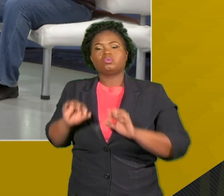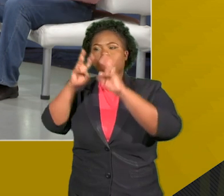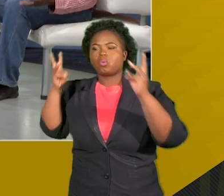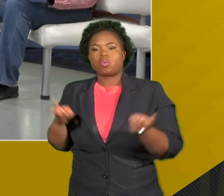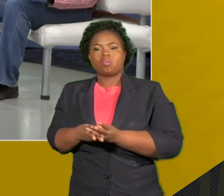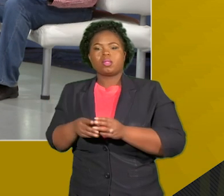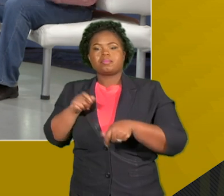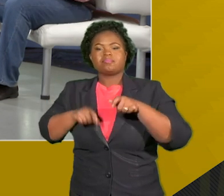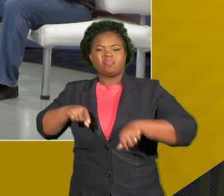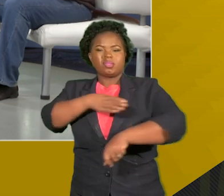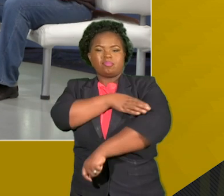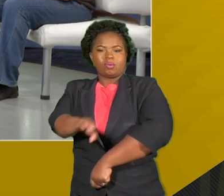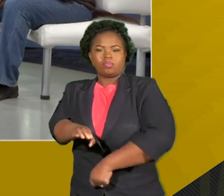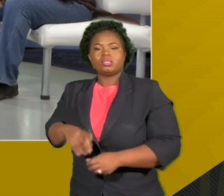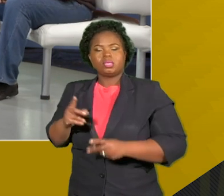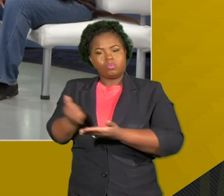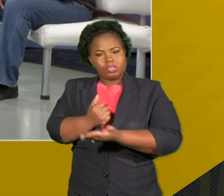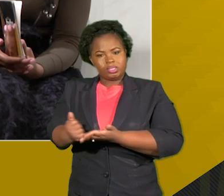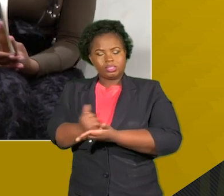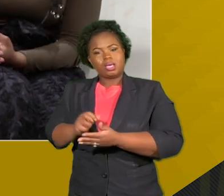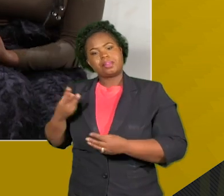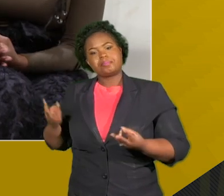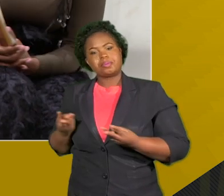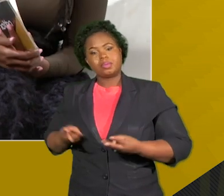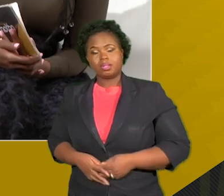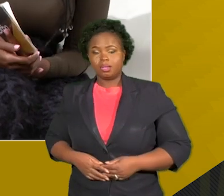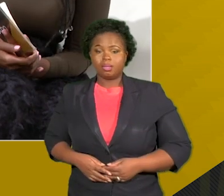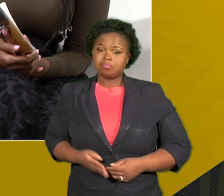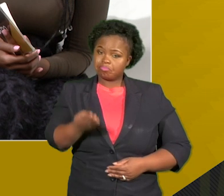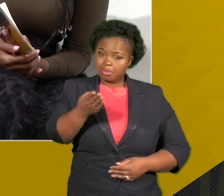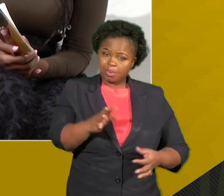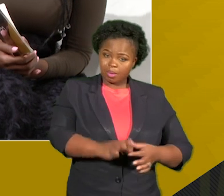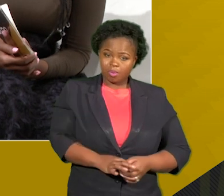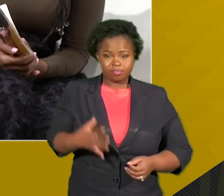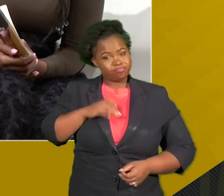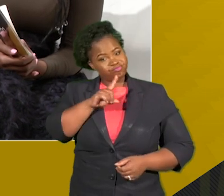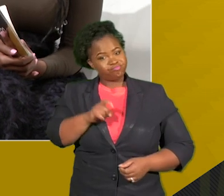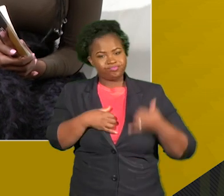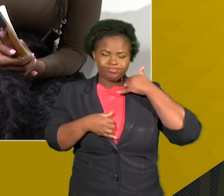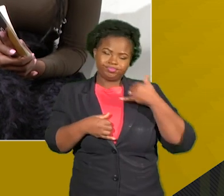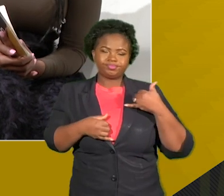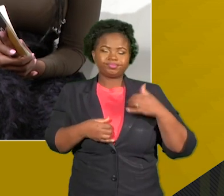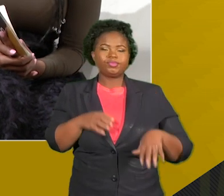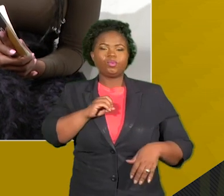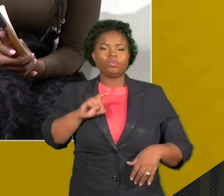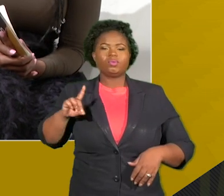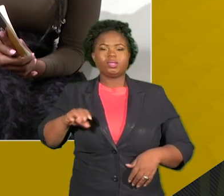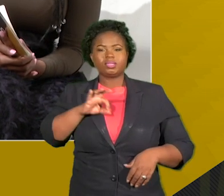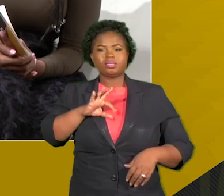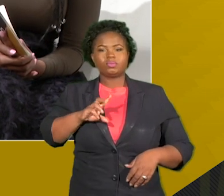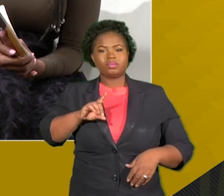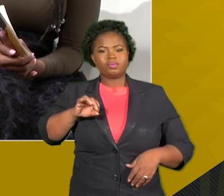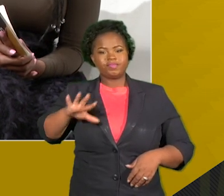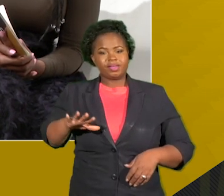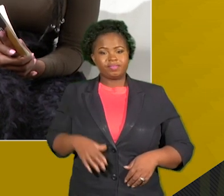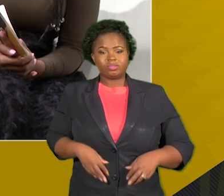and we register entities and we empower them as Okay, if you have something you can now, Funugu Ibuza as well, give us a call. It's 011-339-1315. Nangu